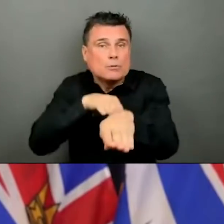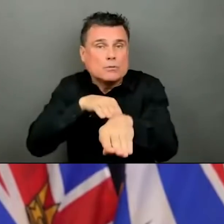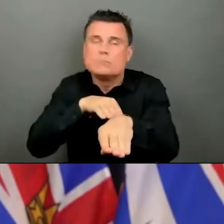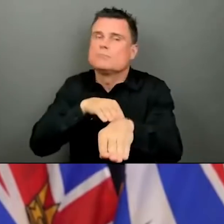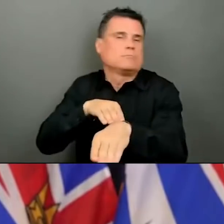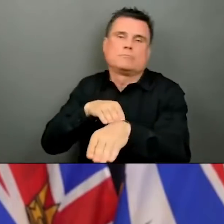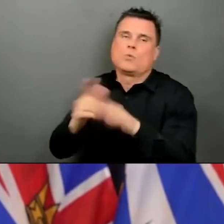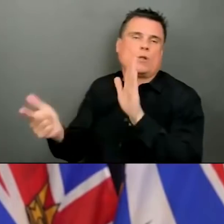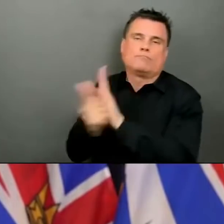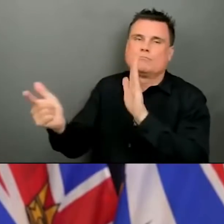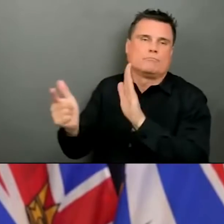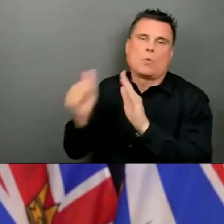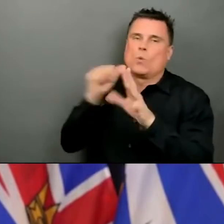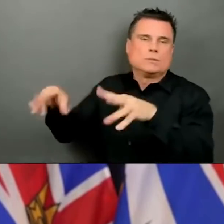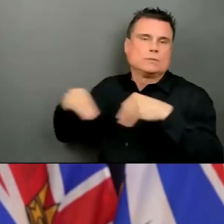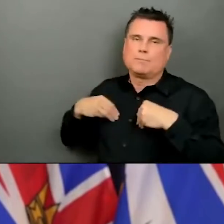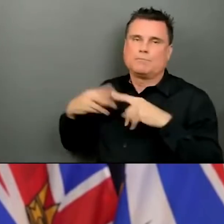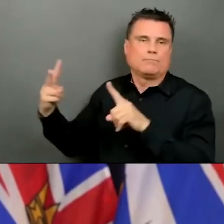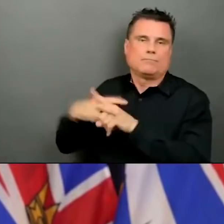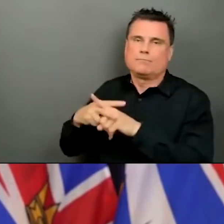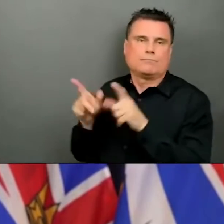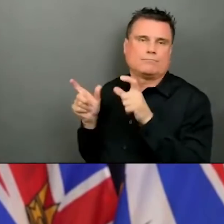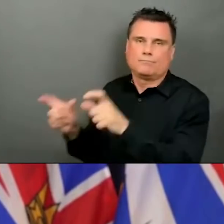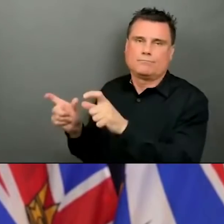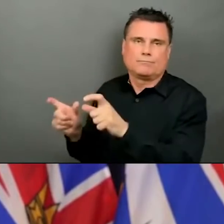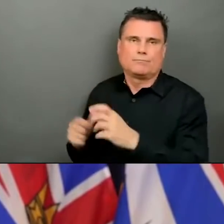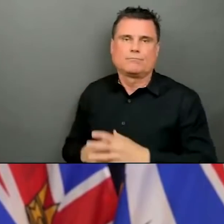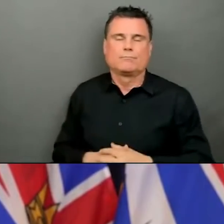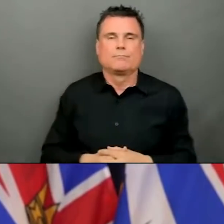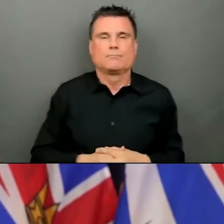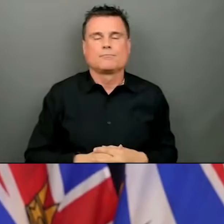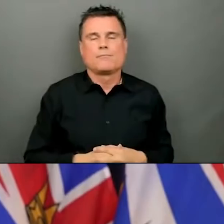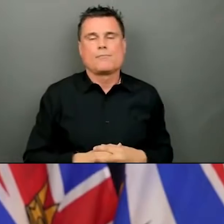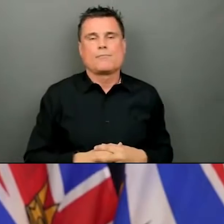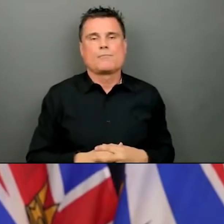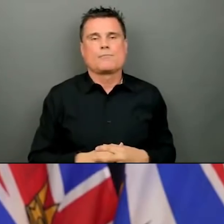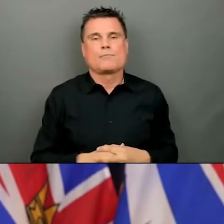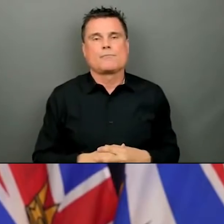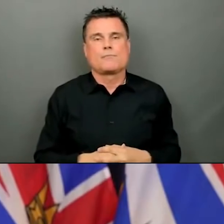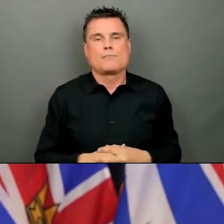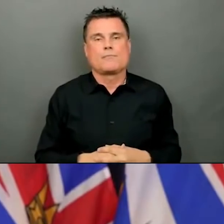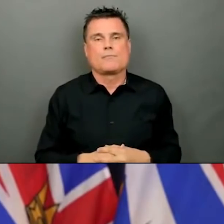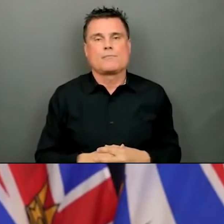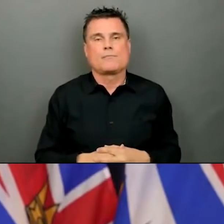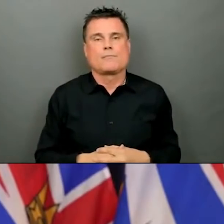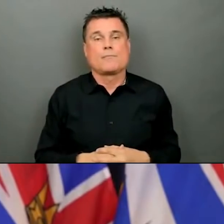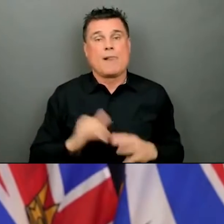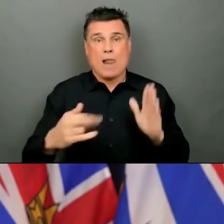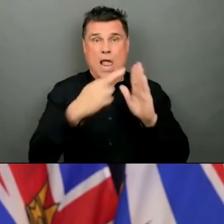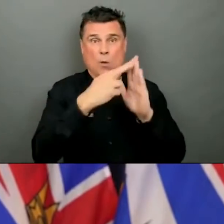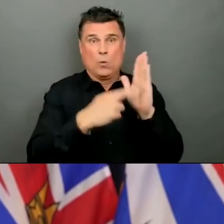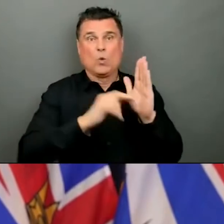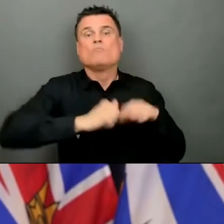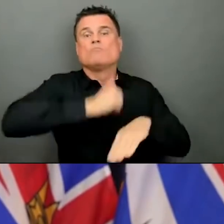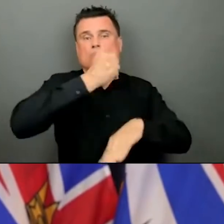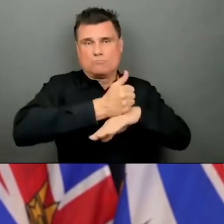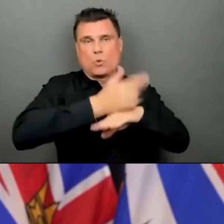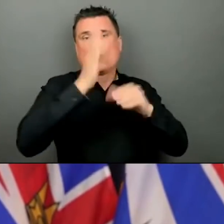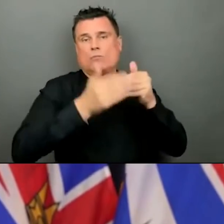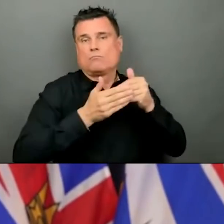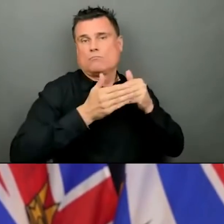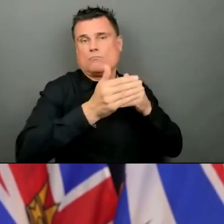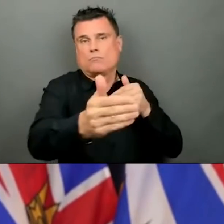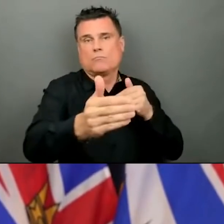essential and is not leisure travel. We'll also, of course, be extending this throughout into the end of the long weekend.